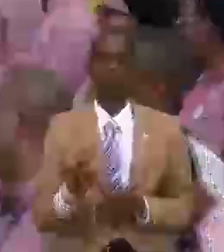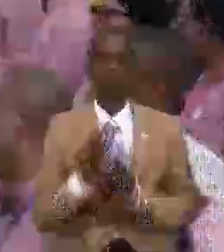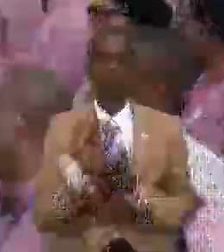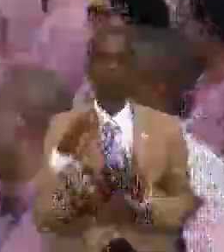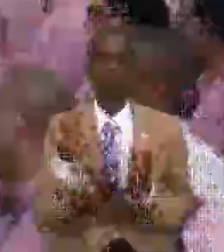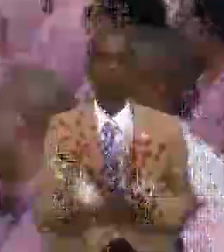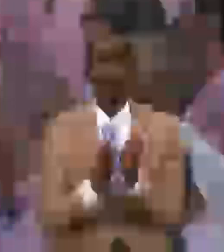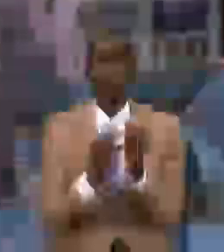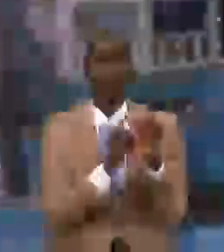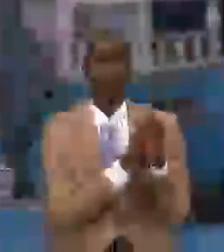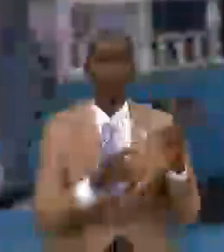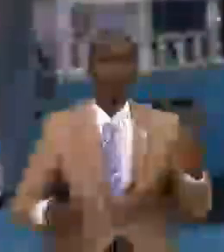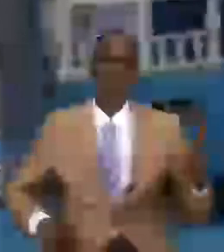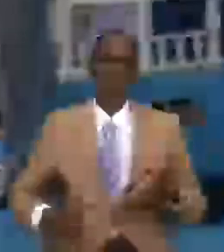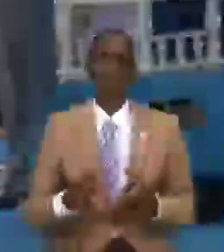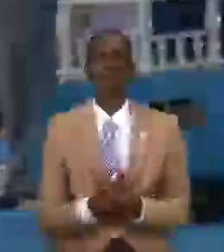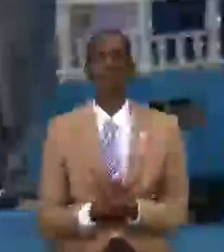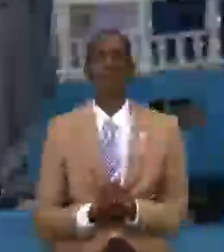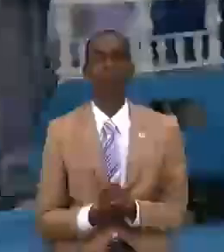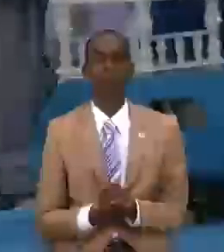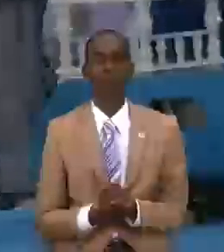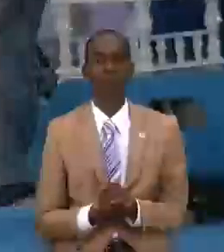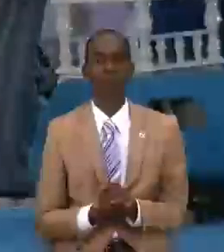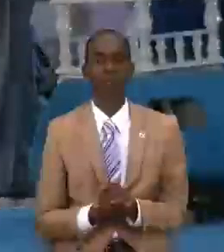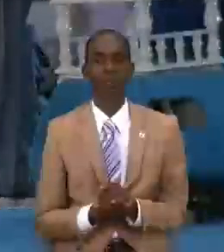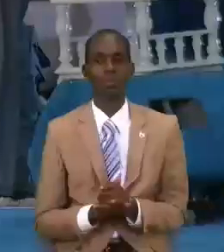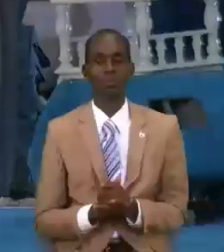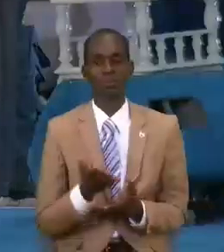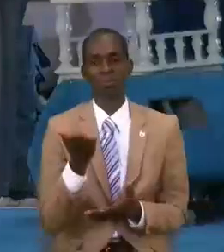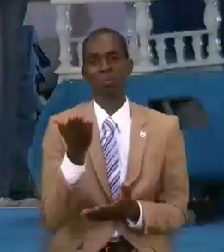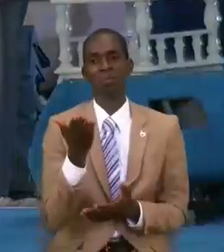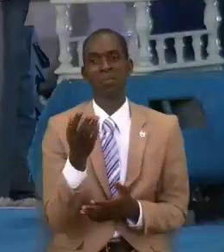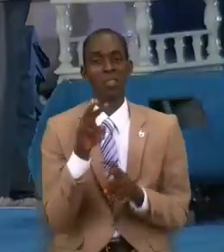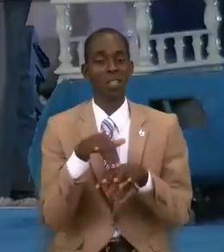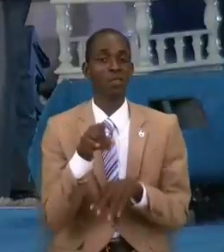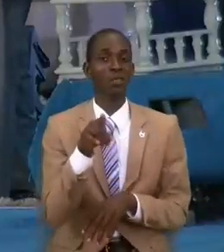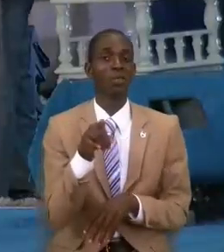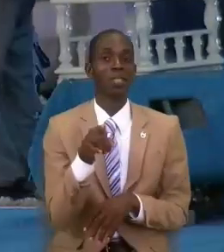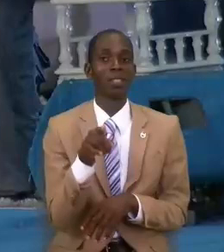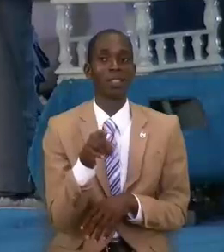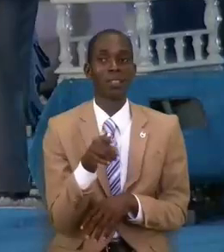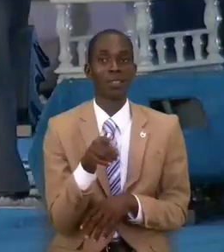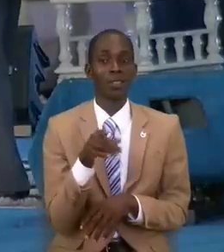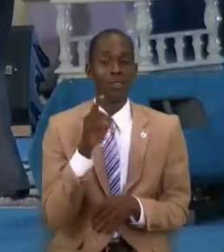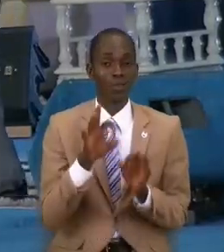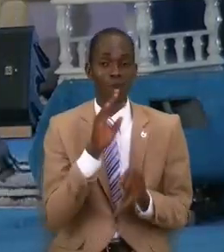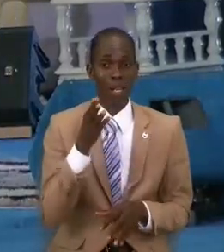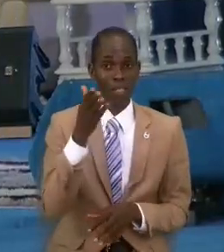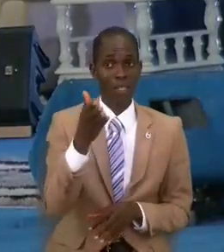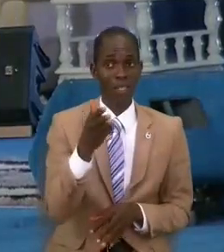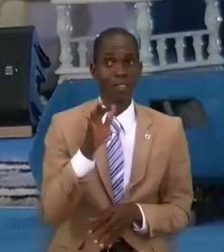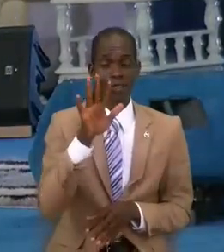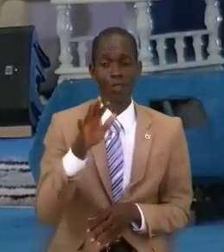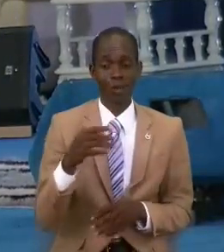Look at you. If you are there, your voice there, your heart there, your mind there, and you are